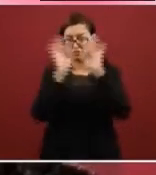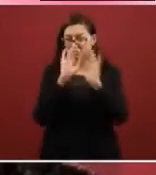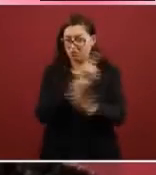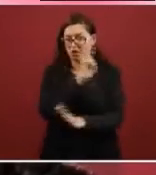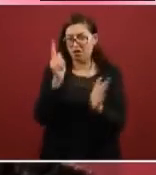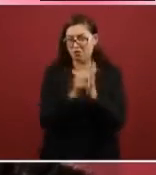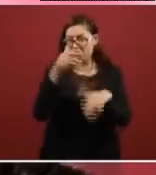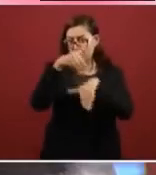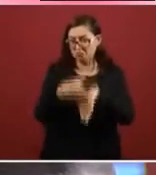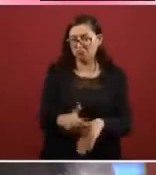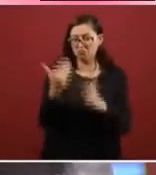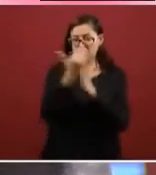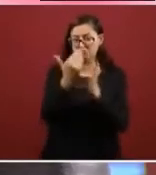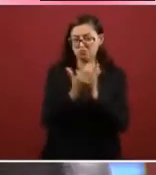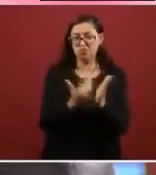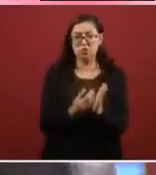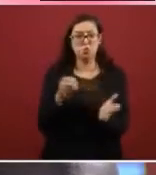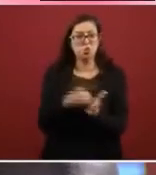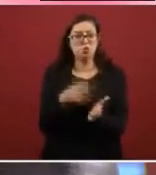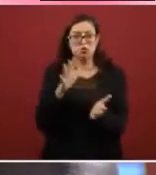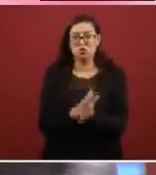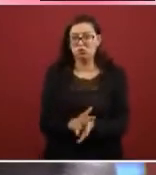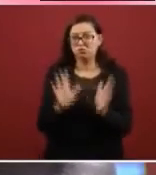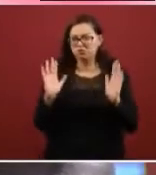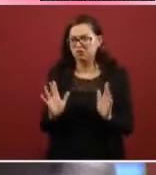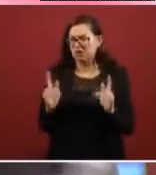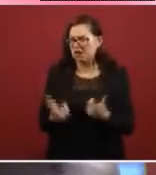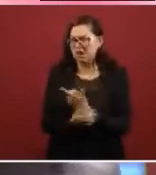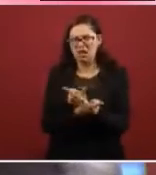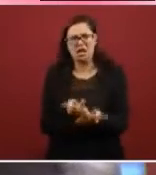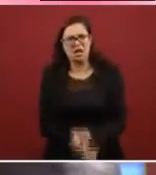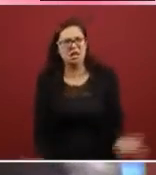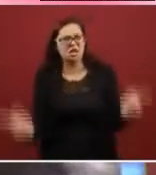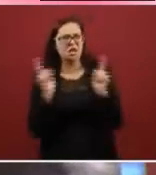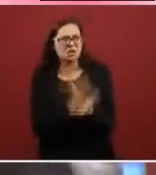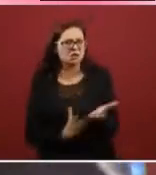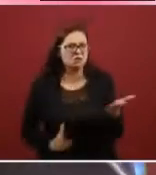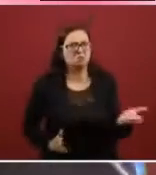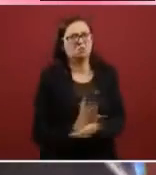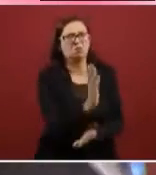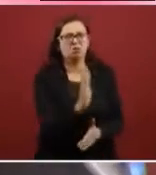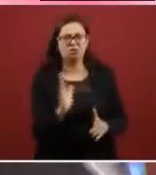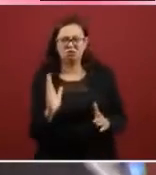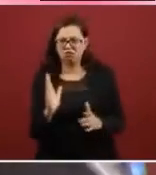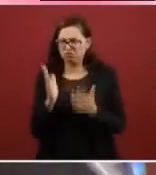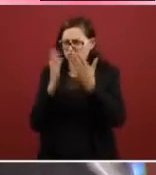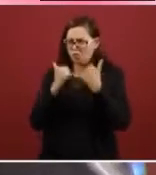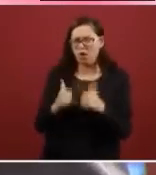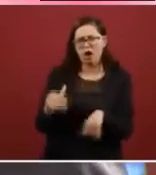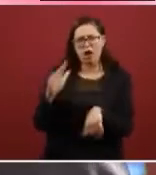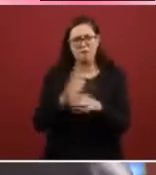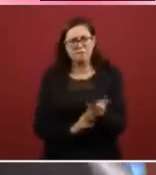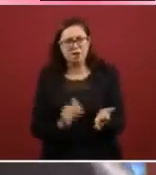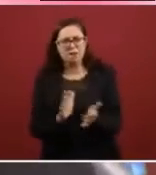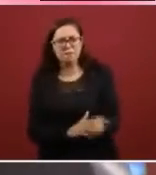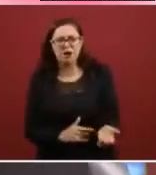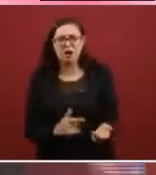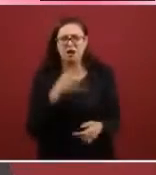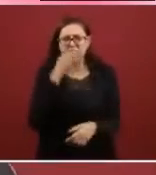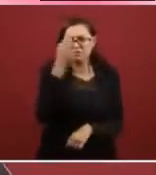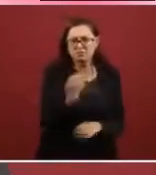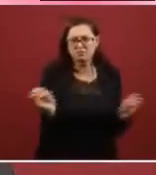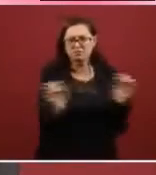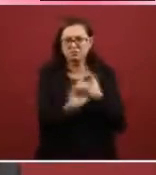personas sin registro. The Mexican o law does not have an area that covers if they don't